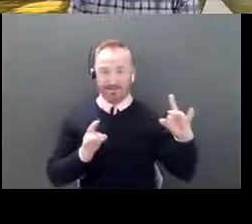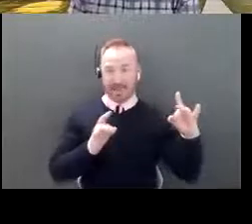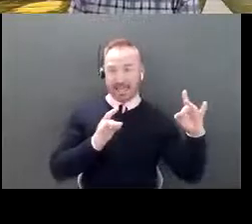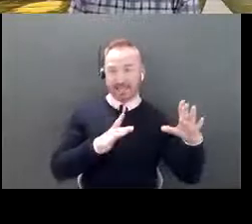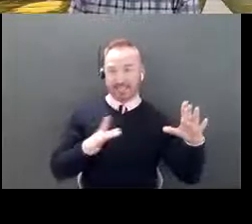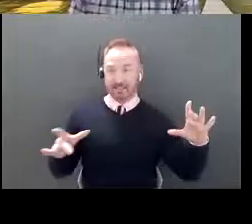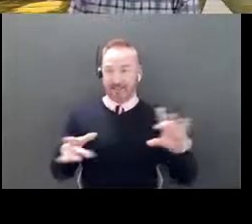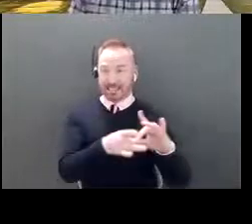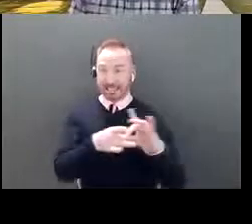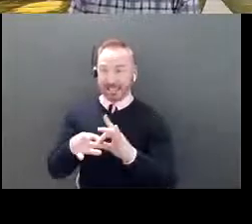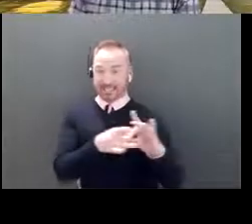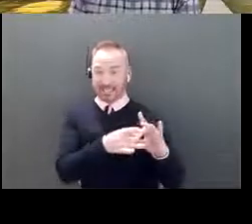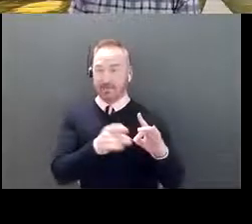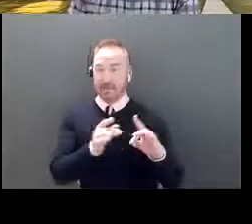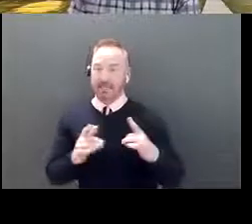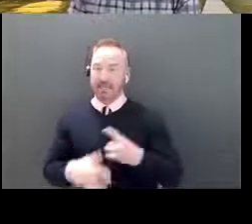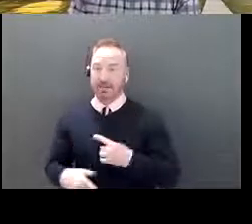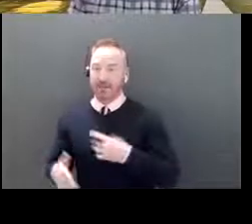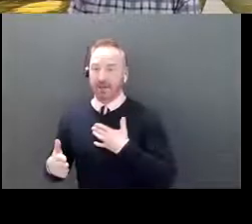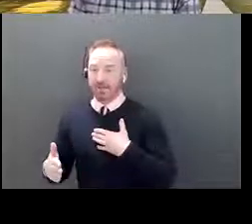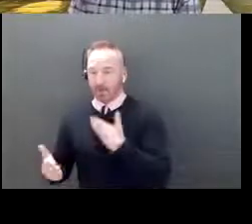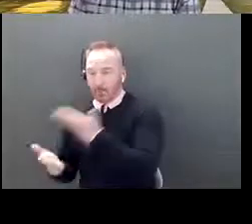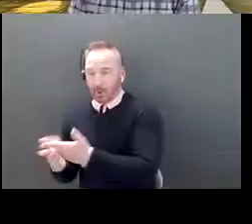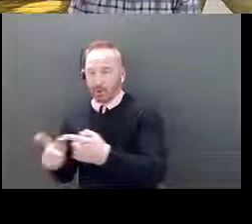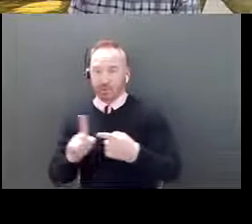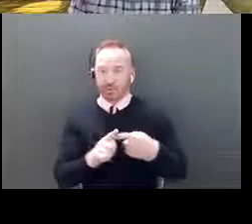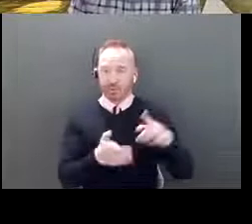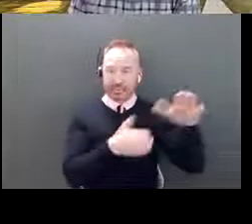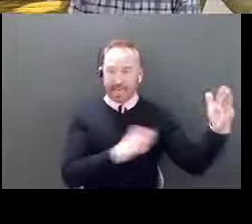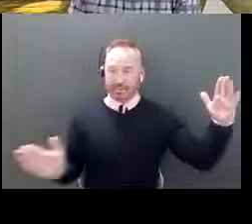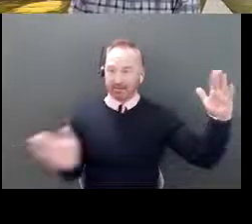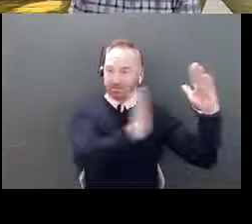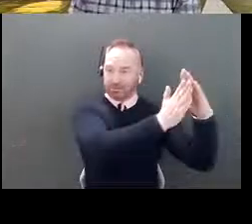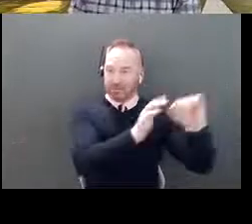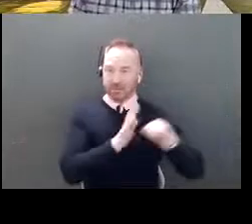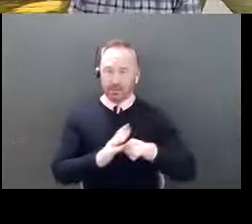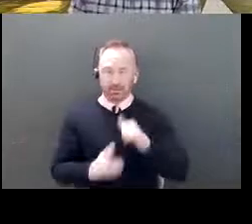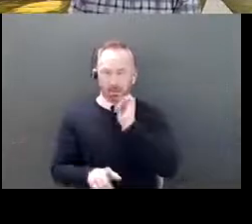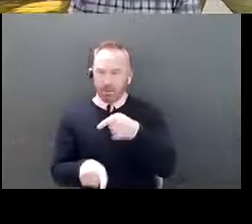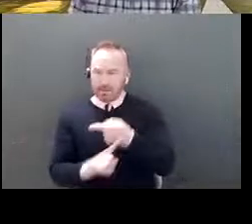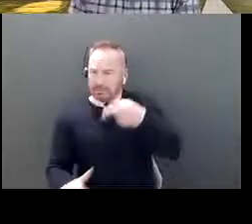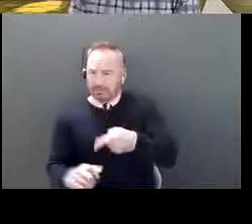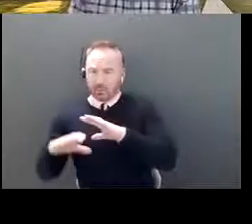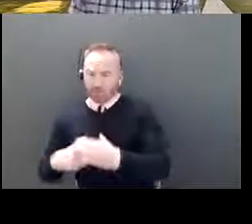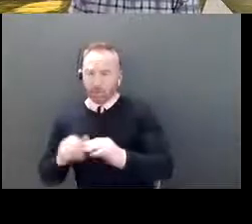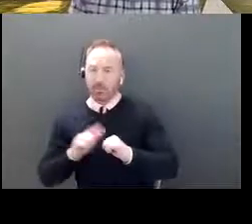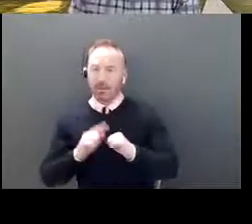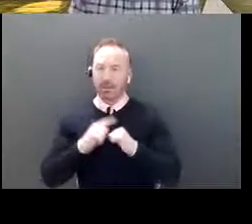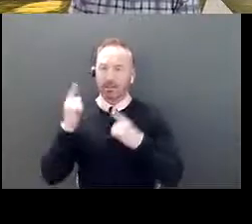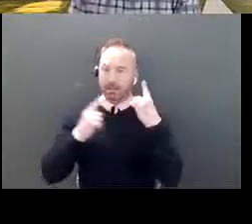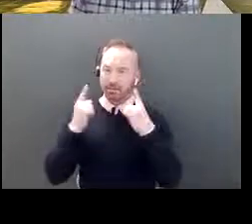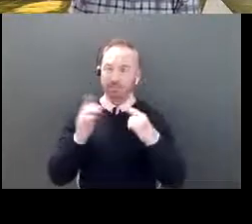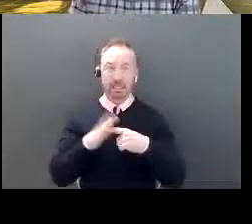that informs the way we understand violence is not happening to particular groups, but thinking about it in a sort